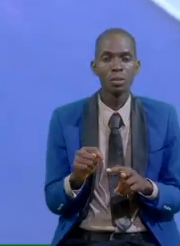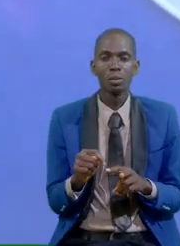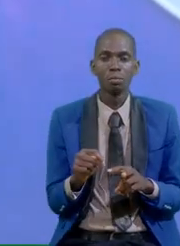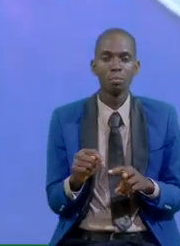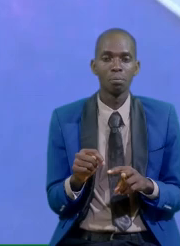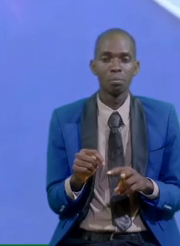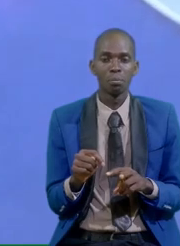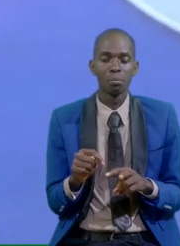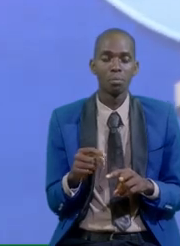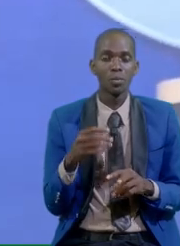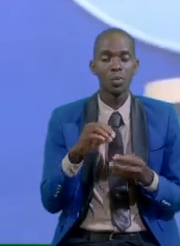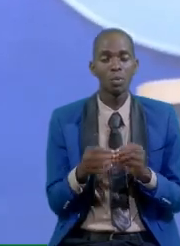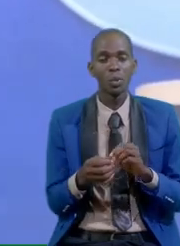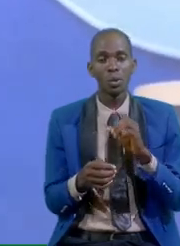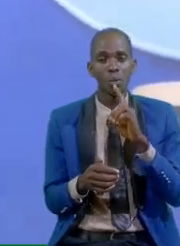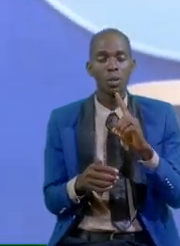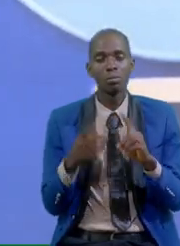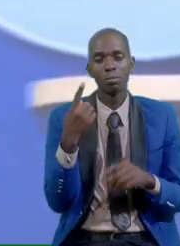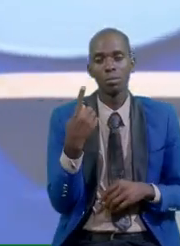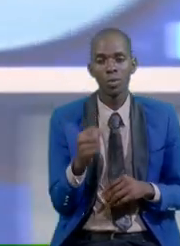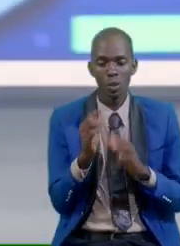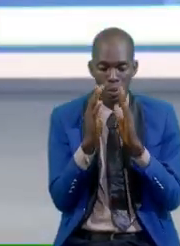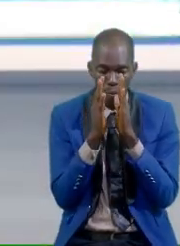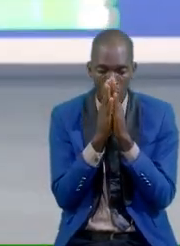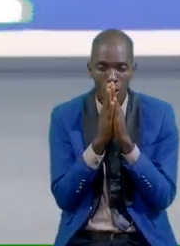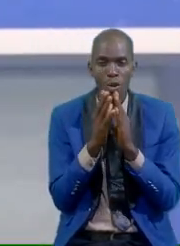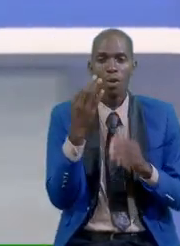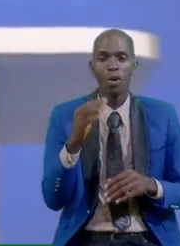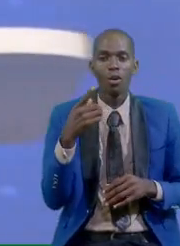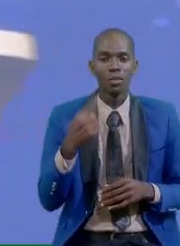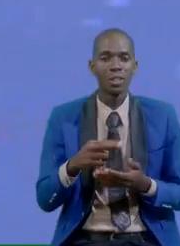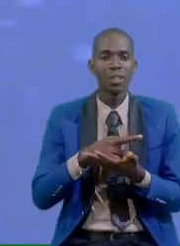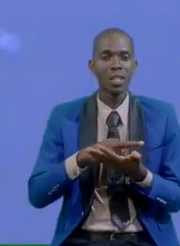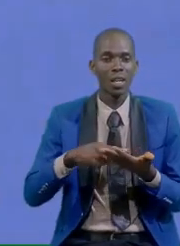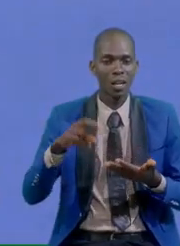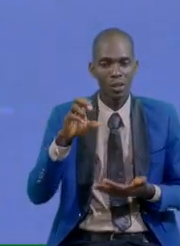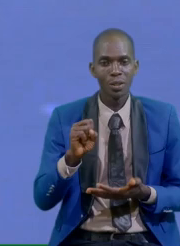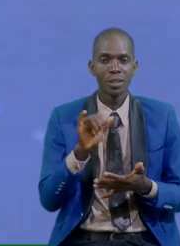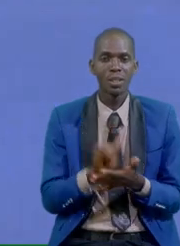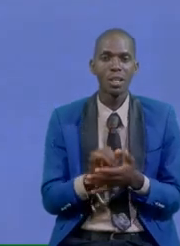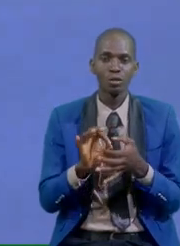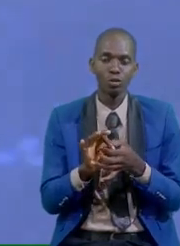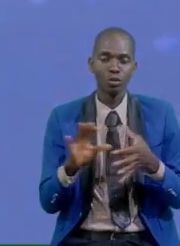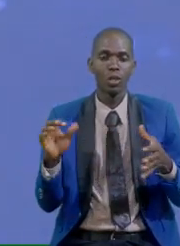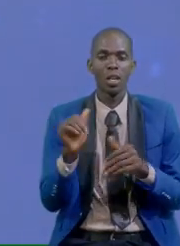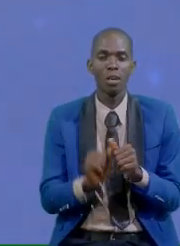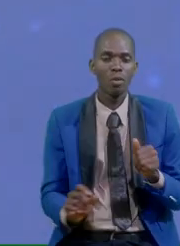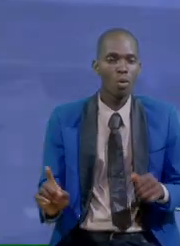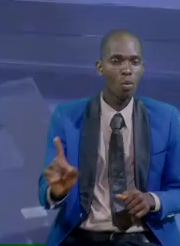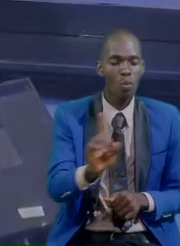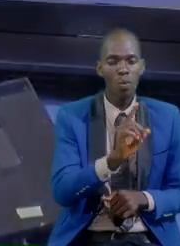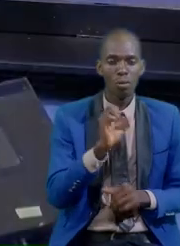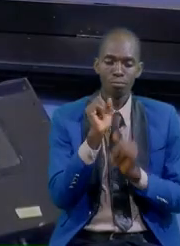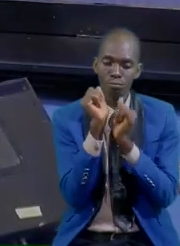we're looking at the promise. Number one is the prayer of the righteous that looses